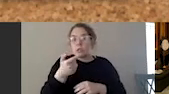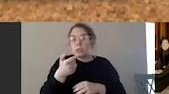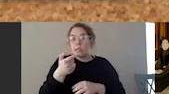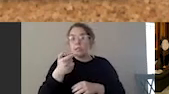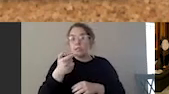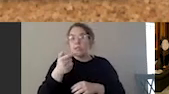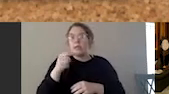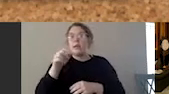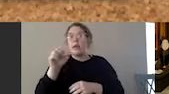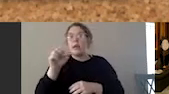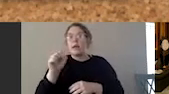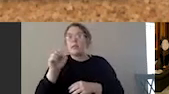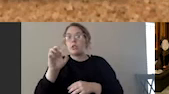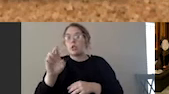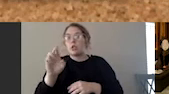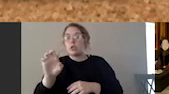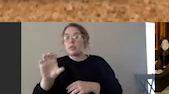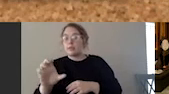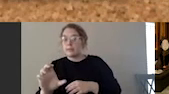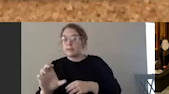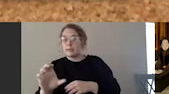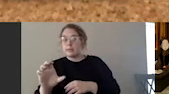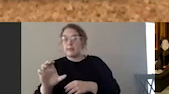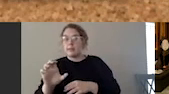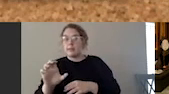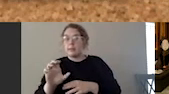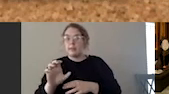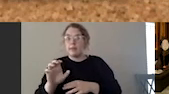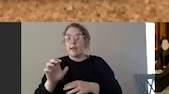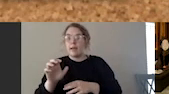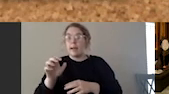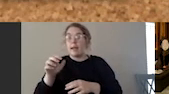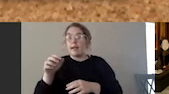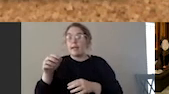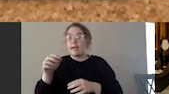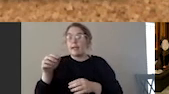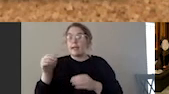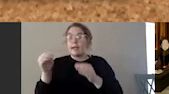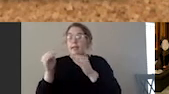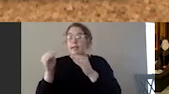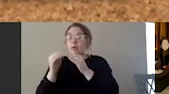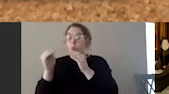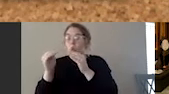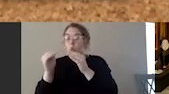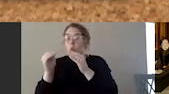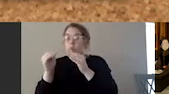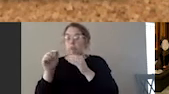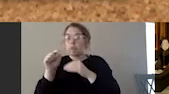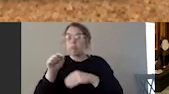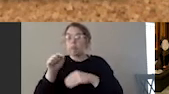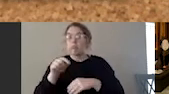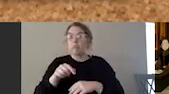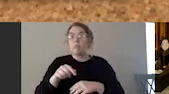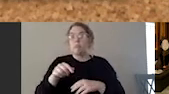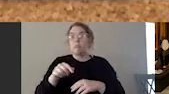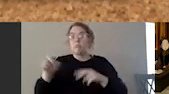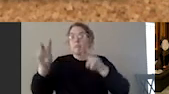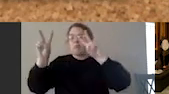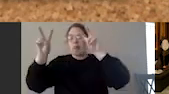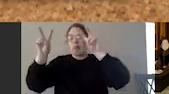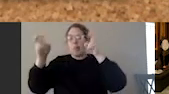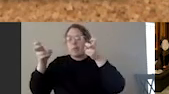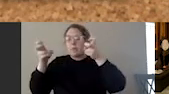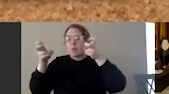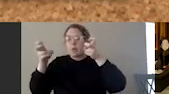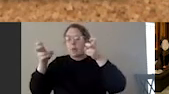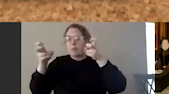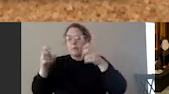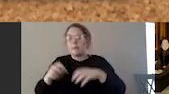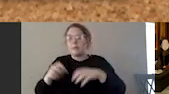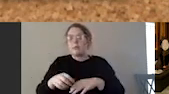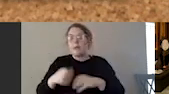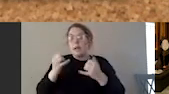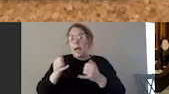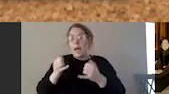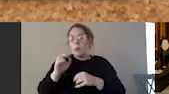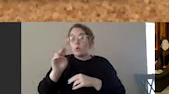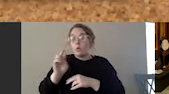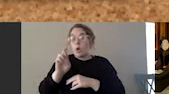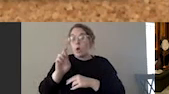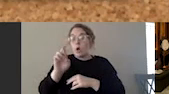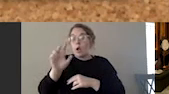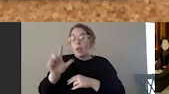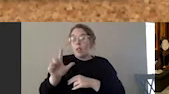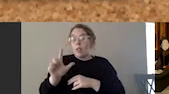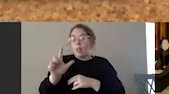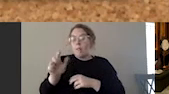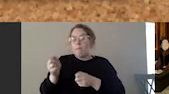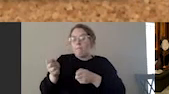for search. Then you have the equal sign, and then in quotation marks, you put the URL.